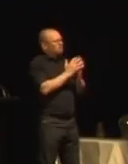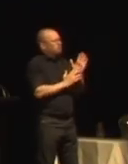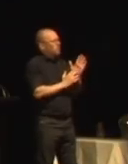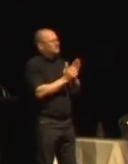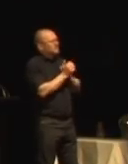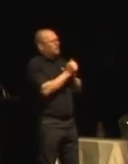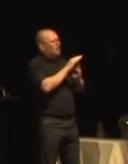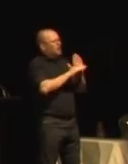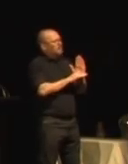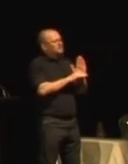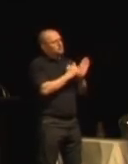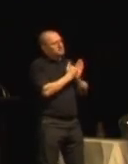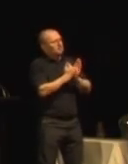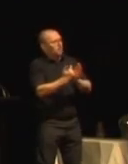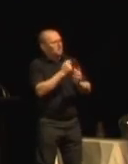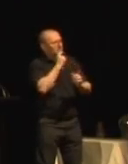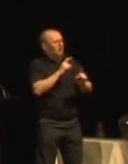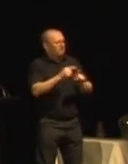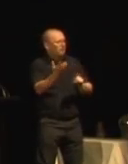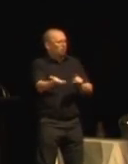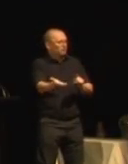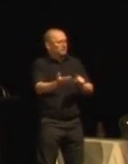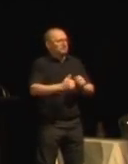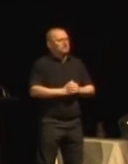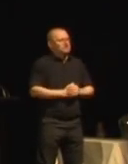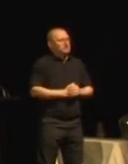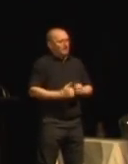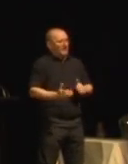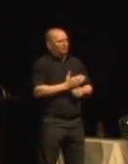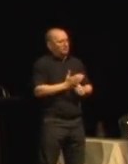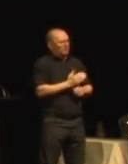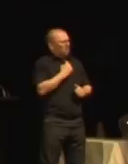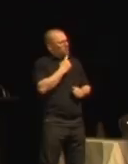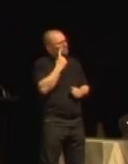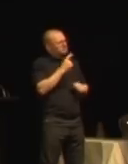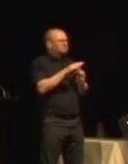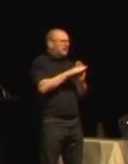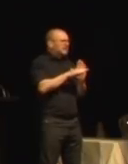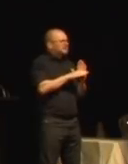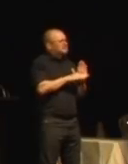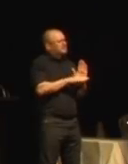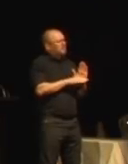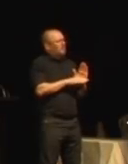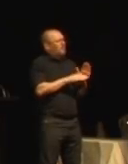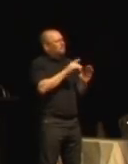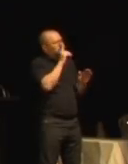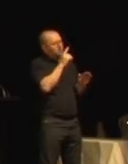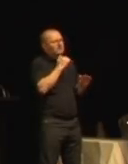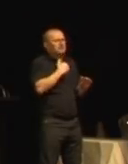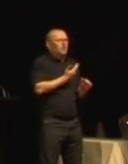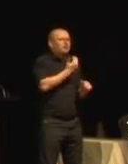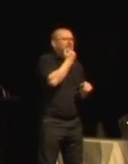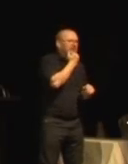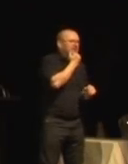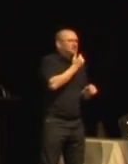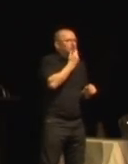their gender at work. And initially, I intended it to be a simple list of places that one would need to update their username and